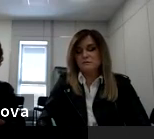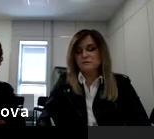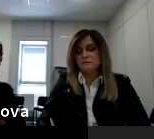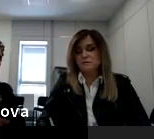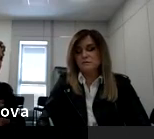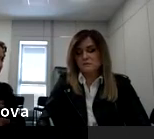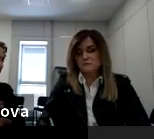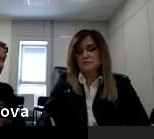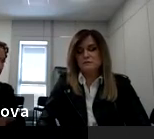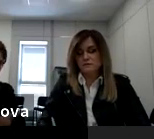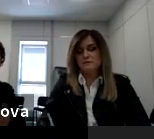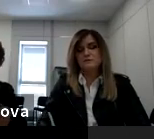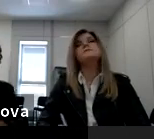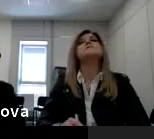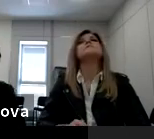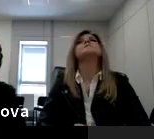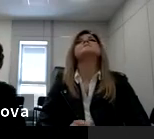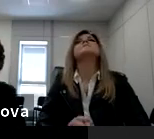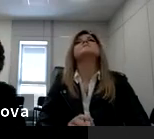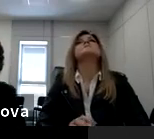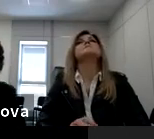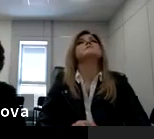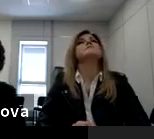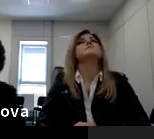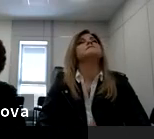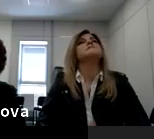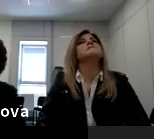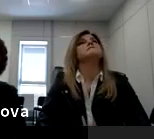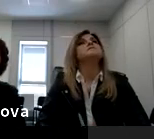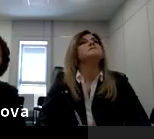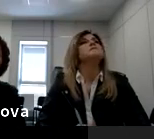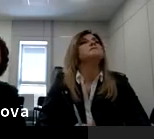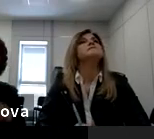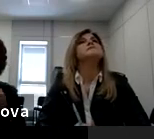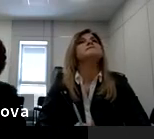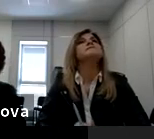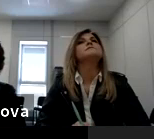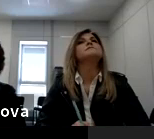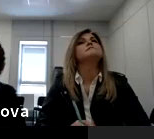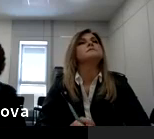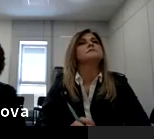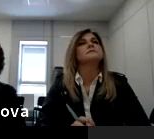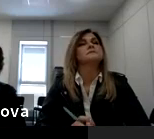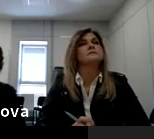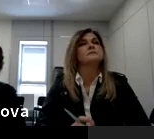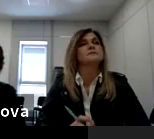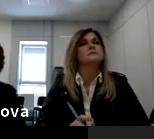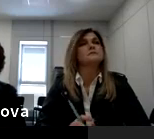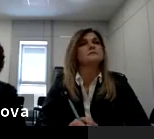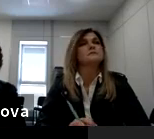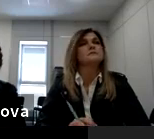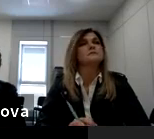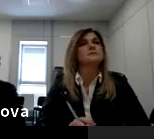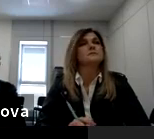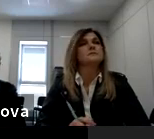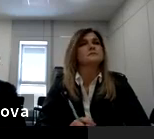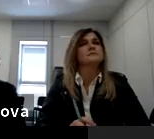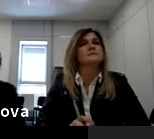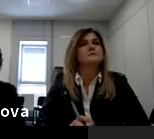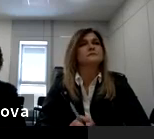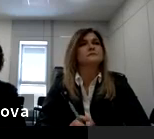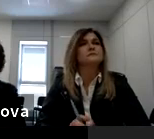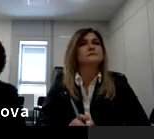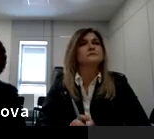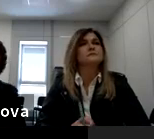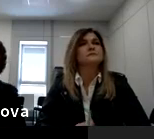dim them down up to a level you need. So now we are going to the